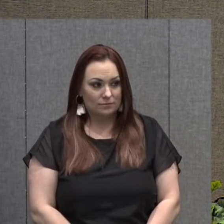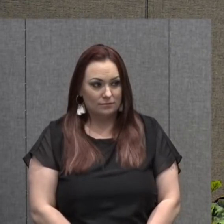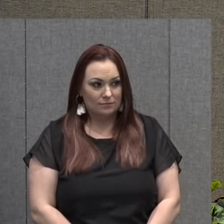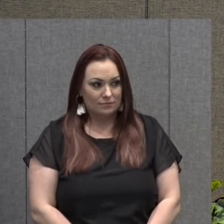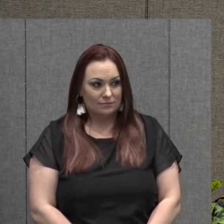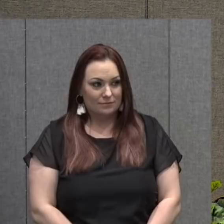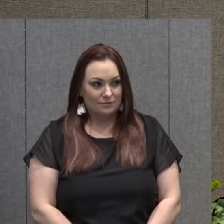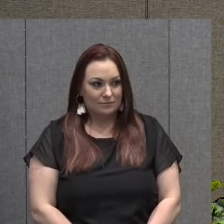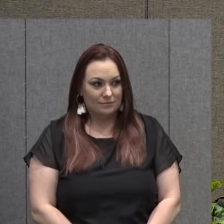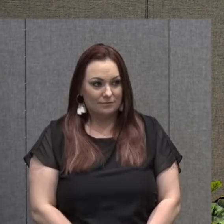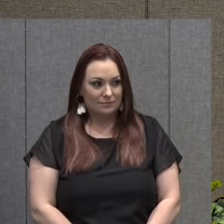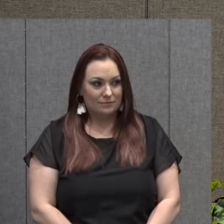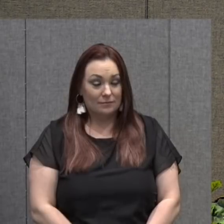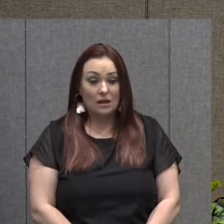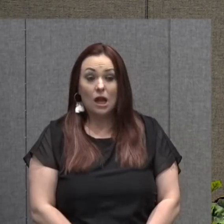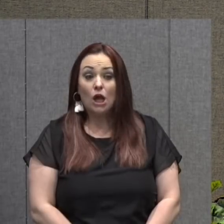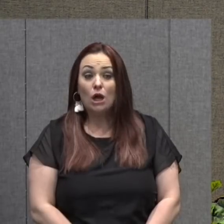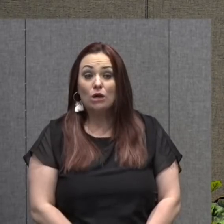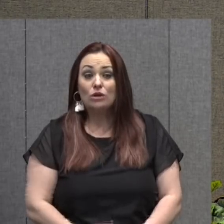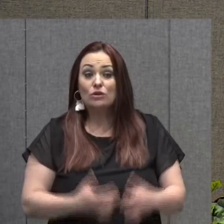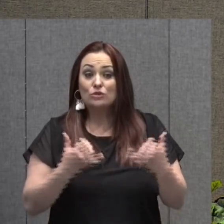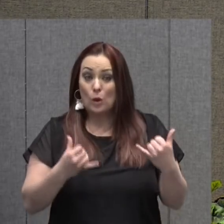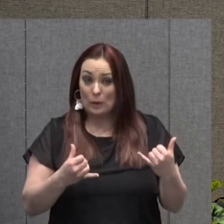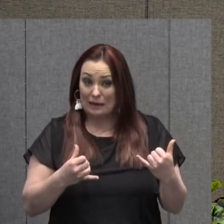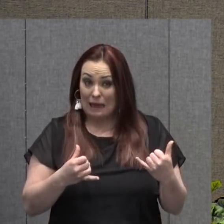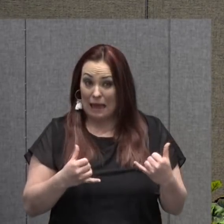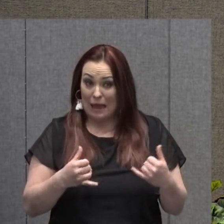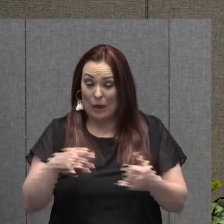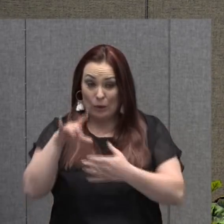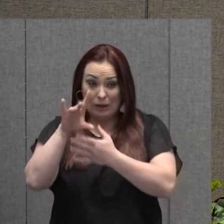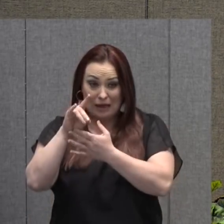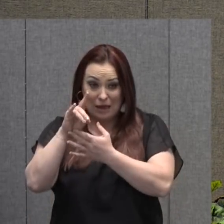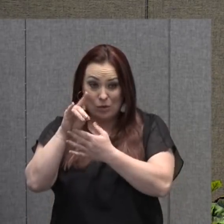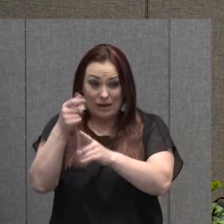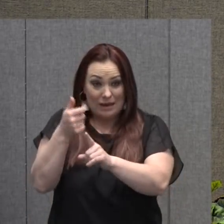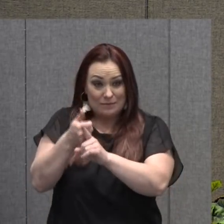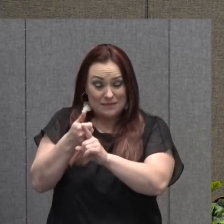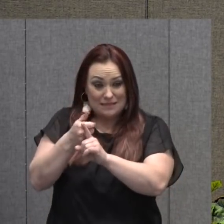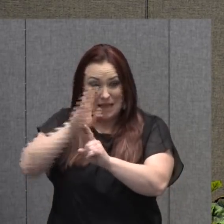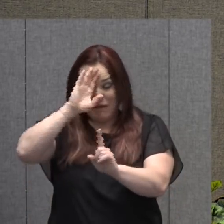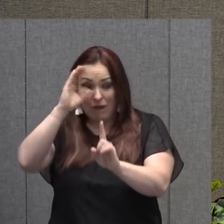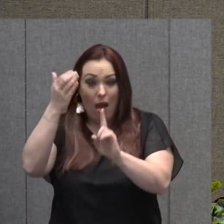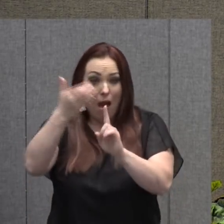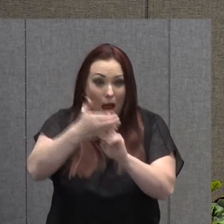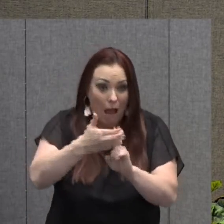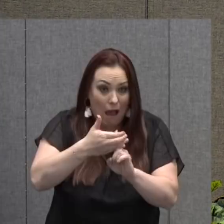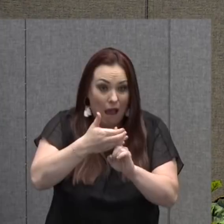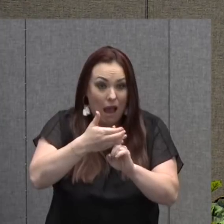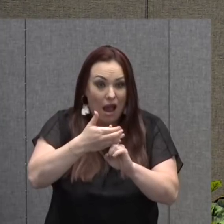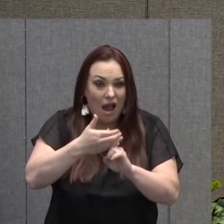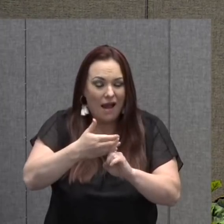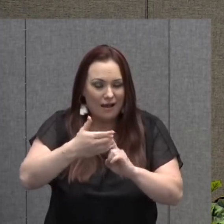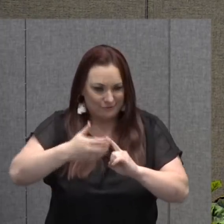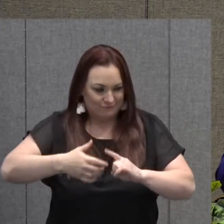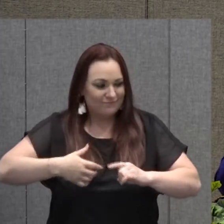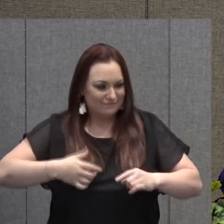dressed as a roadrunner to try and fool them.